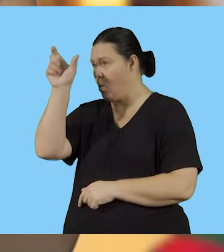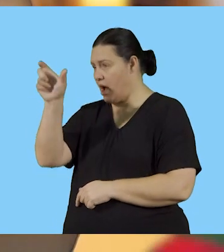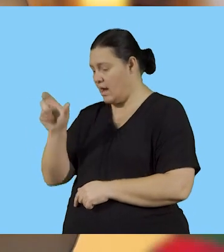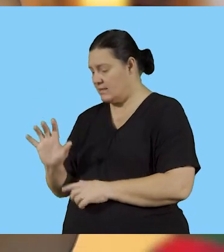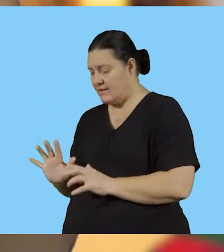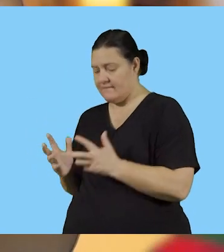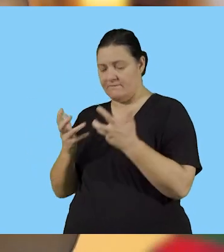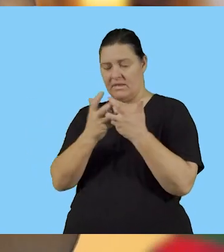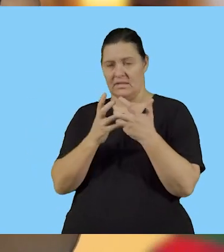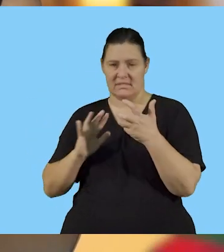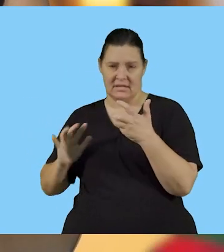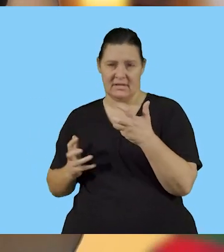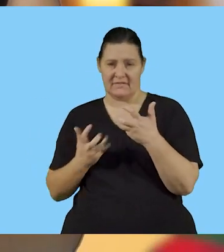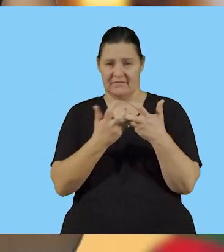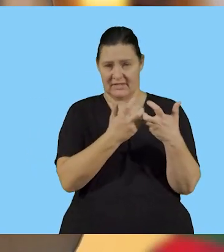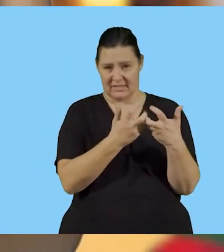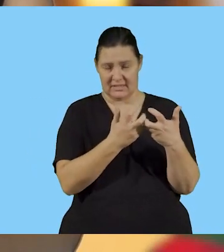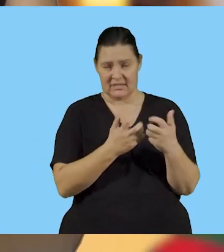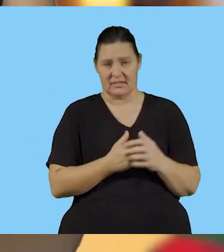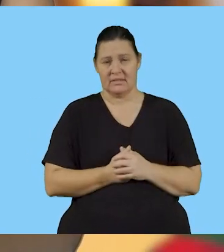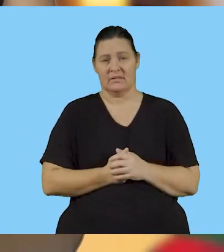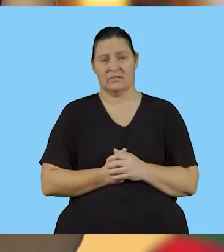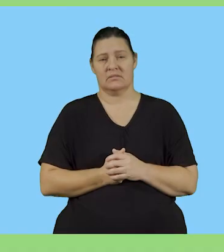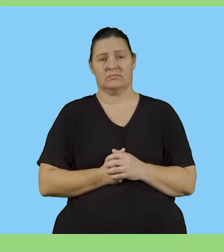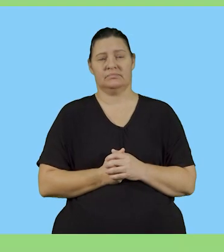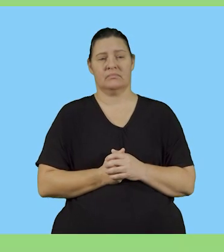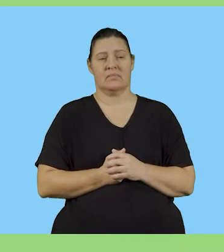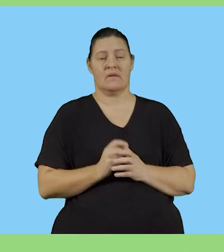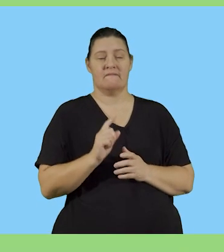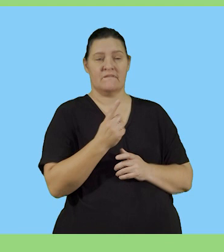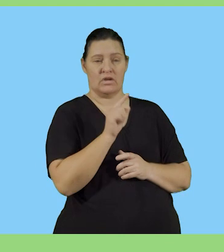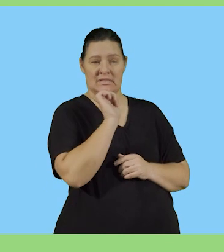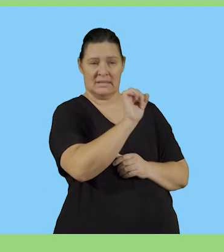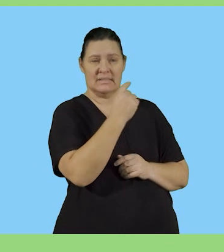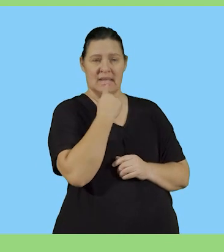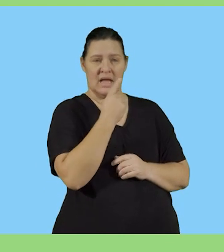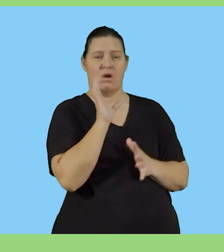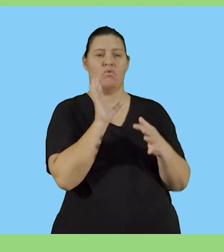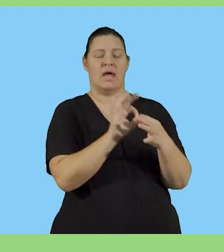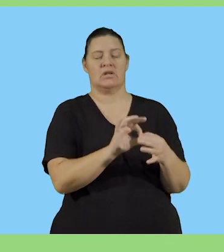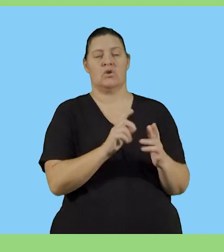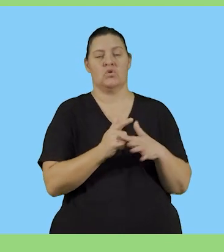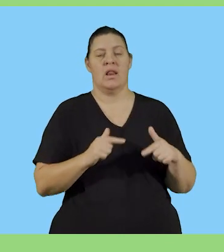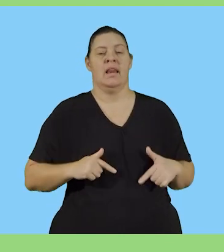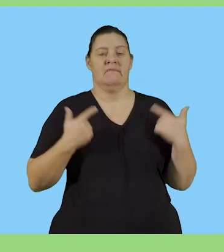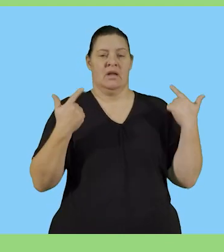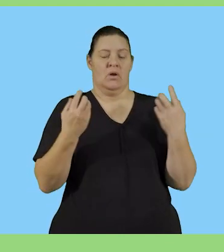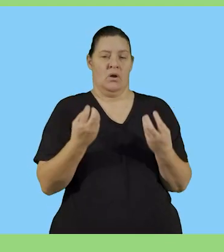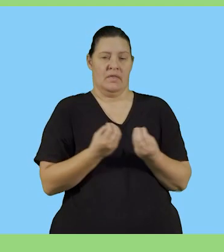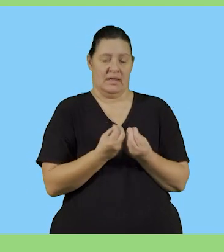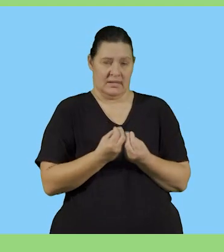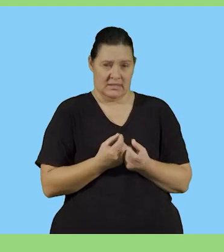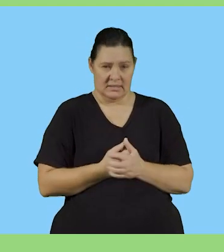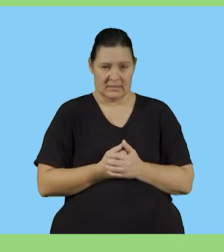terms fit the descriptions on column A. Right, so the first description there said relating to